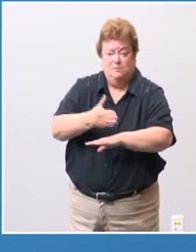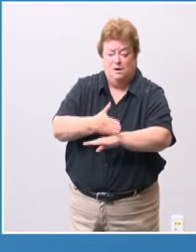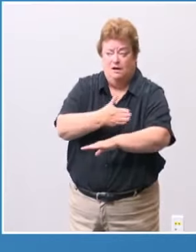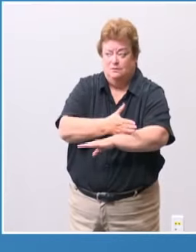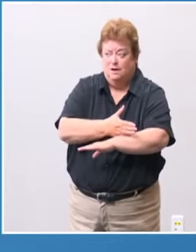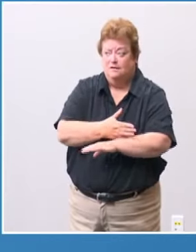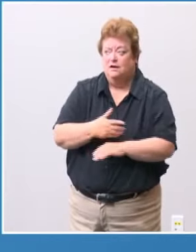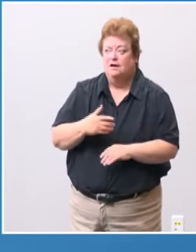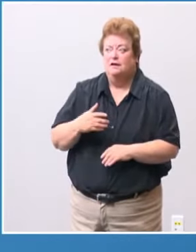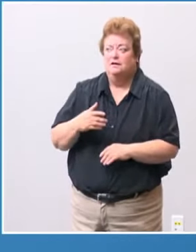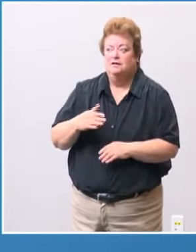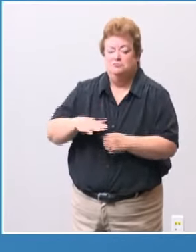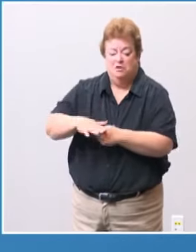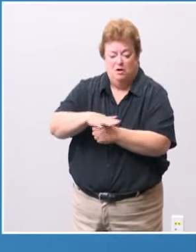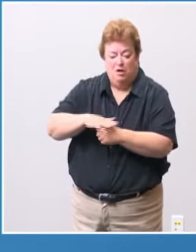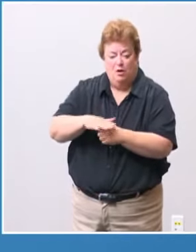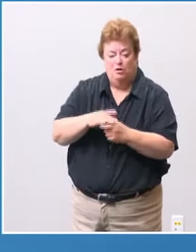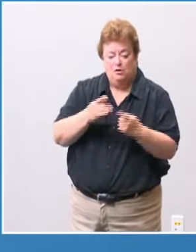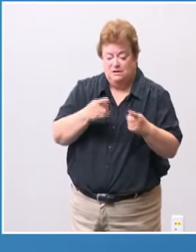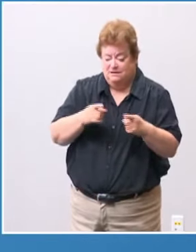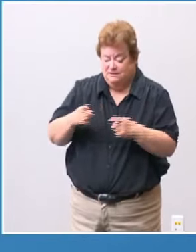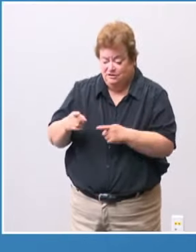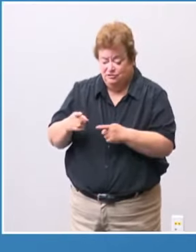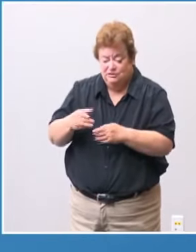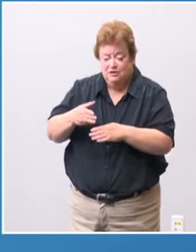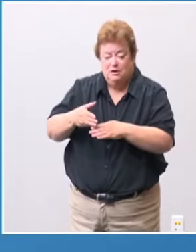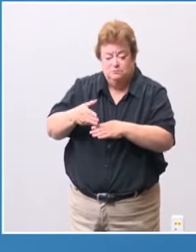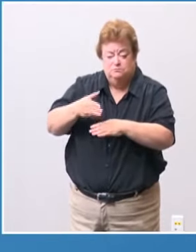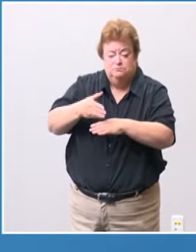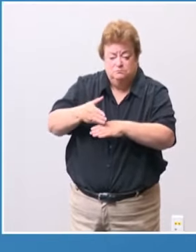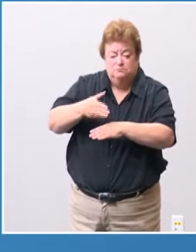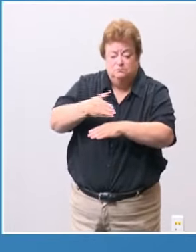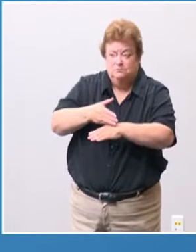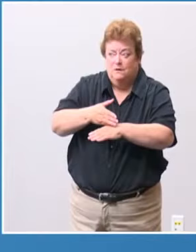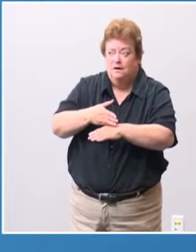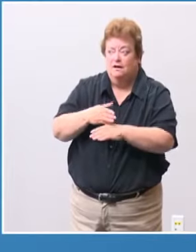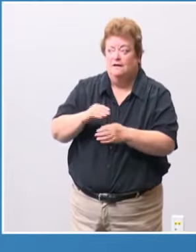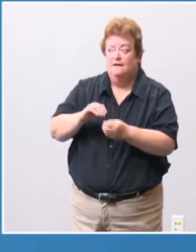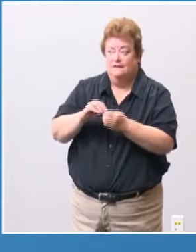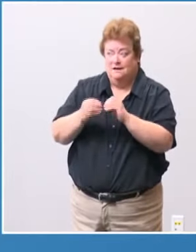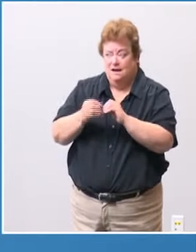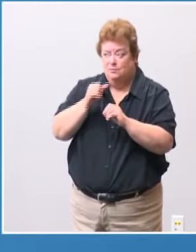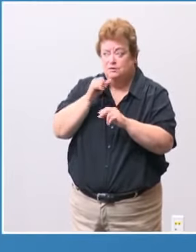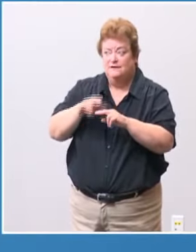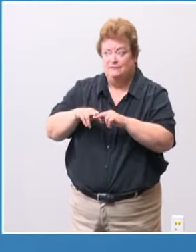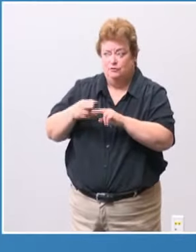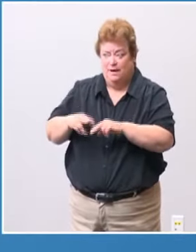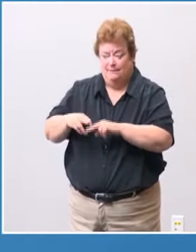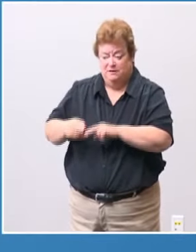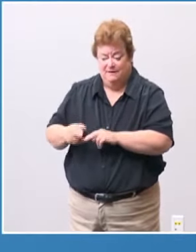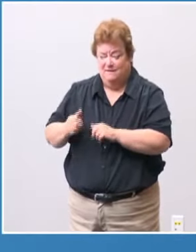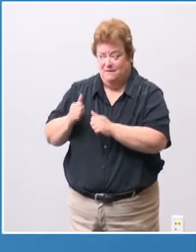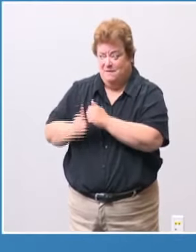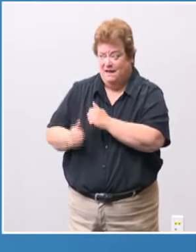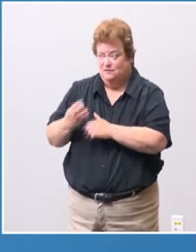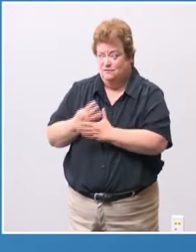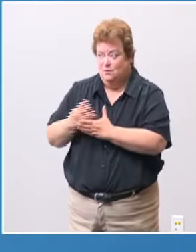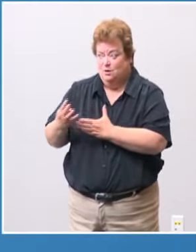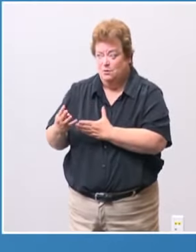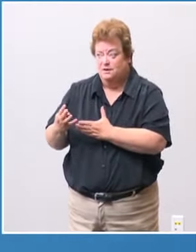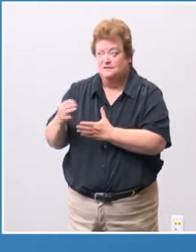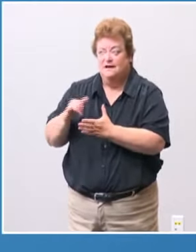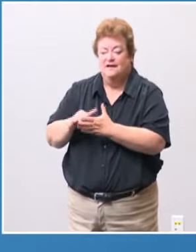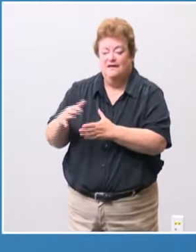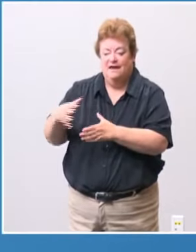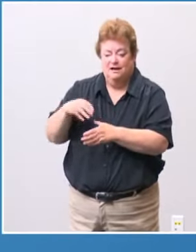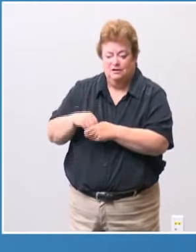are steadily improving. COVID-19 cases have dropped each of the last 4 weeks, and this includes